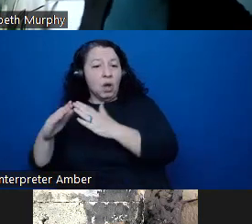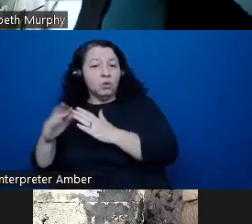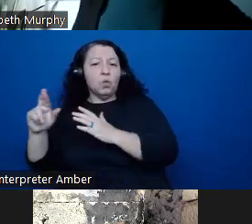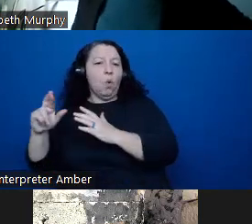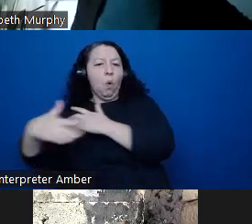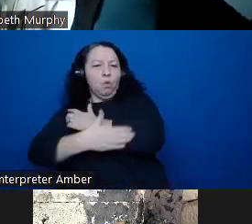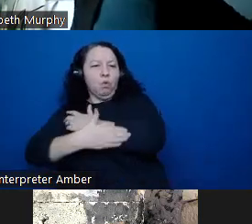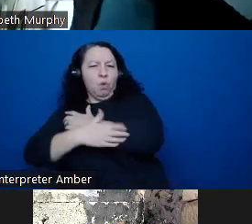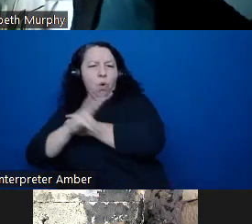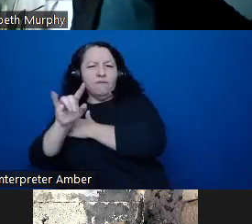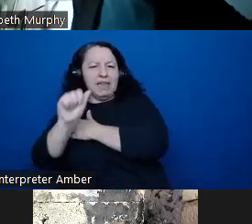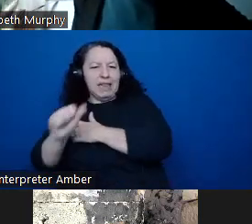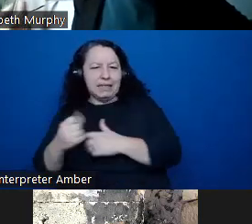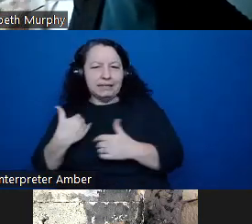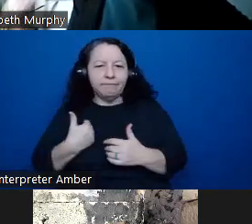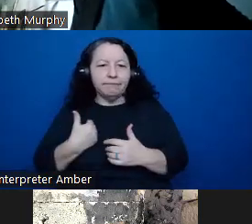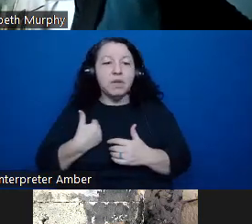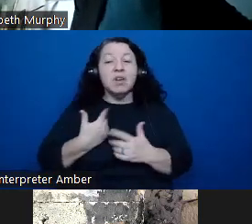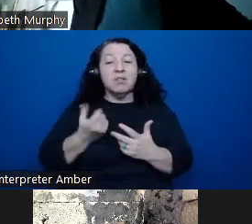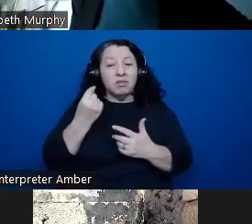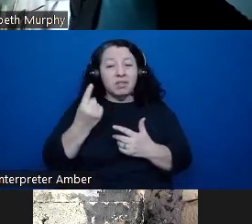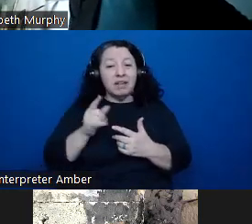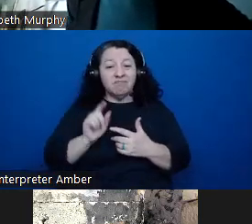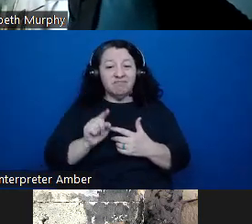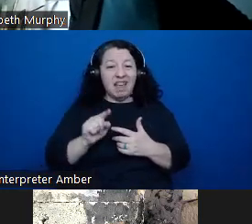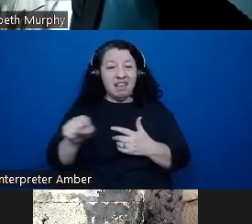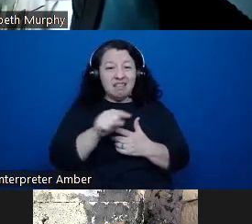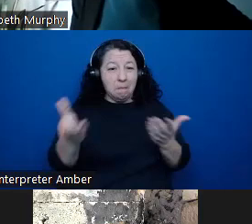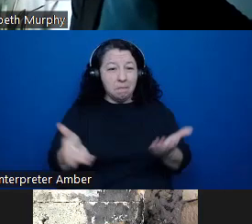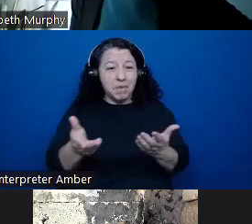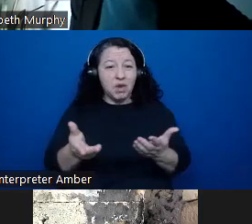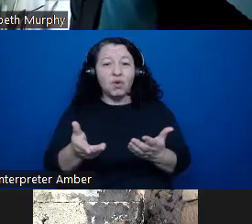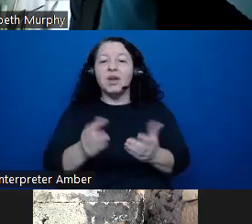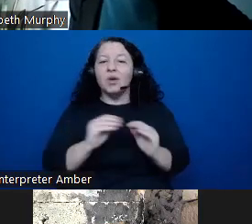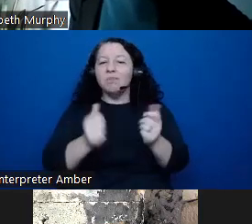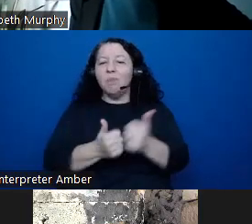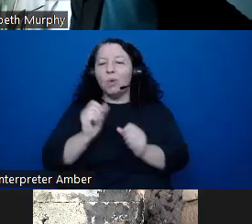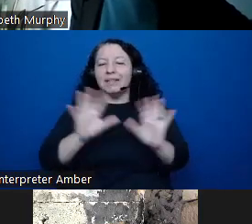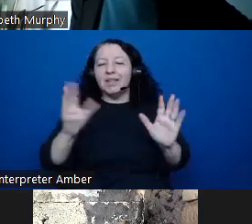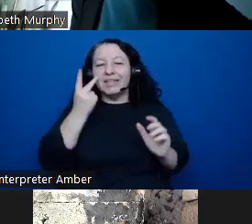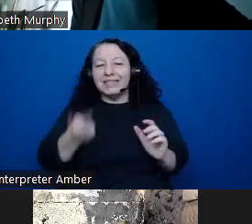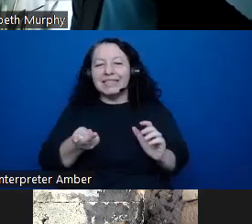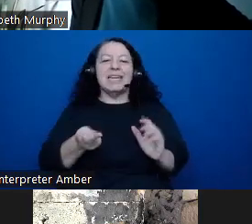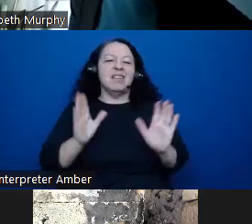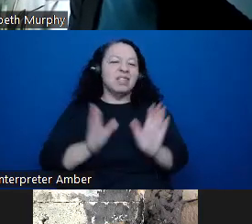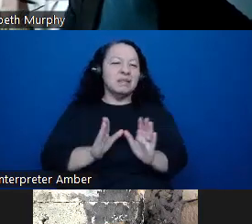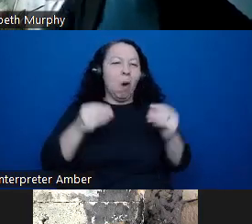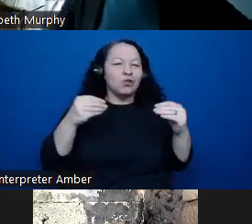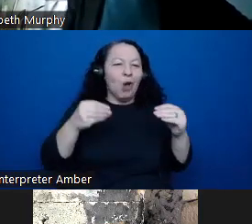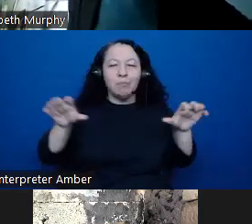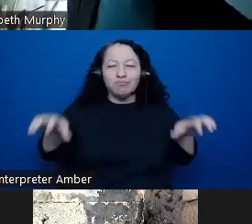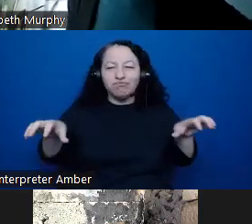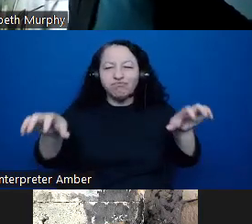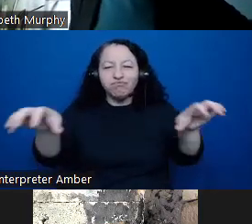The presence of crafts and tradespeople, however, is probably most clearly seen in the small shops lining the streets of so many Roman cities, like